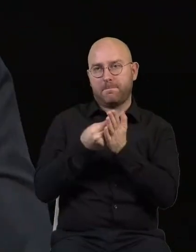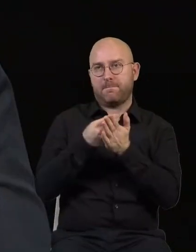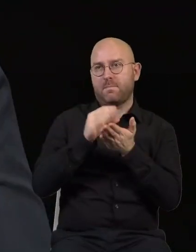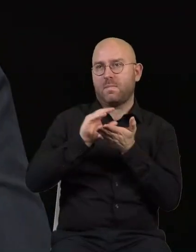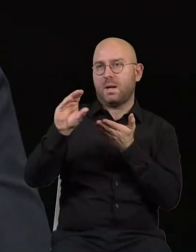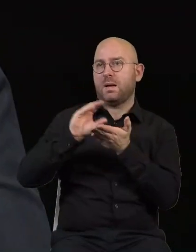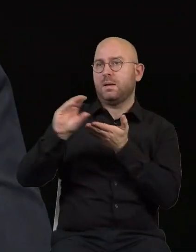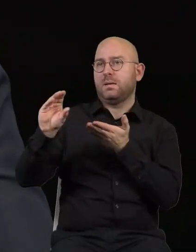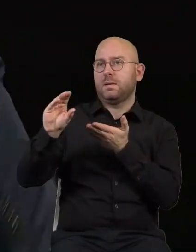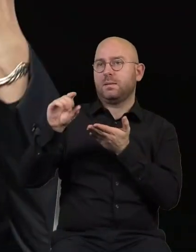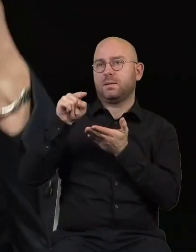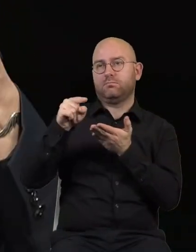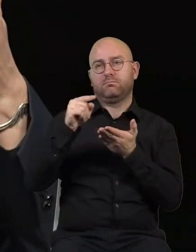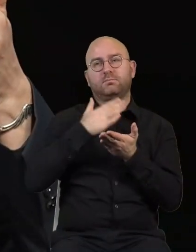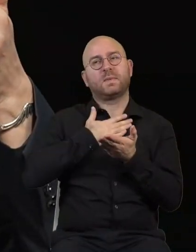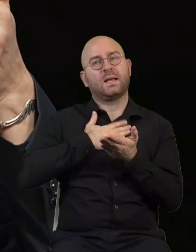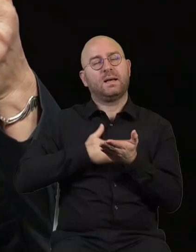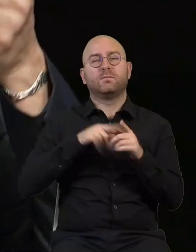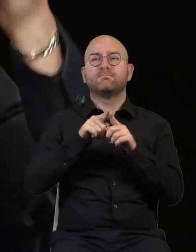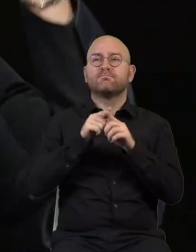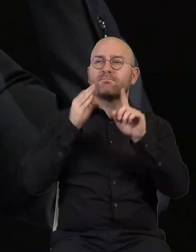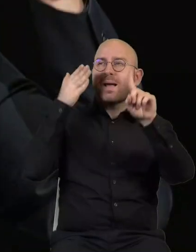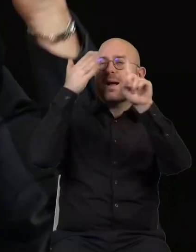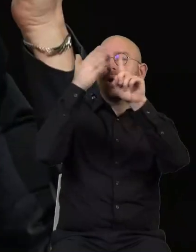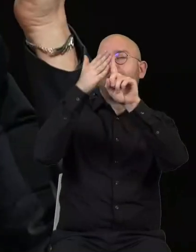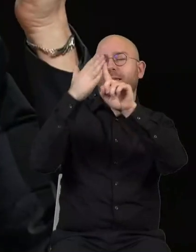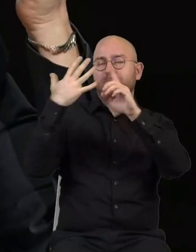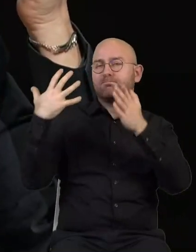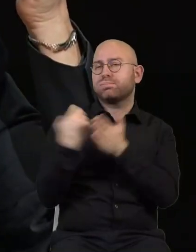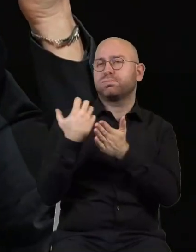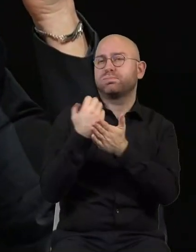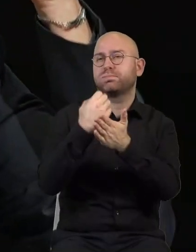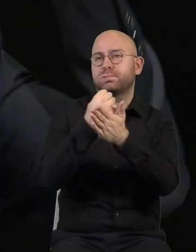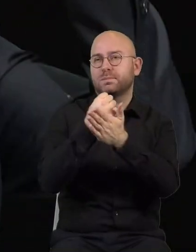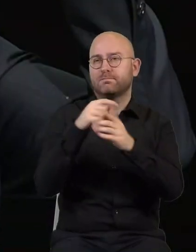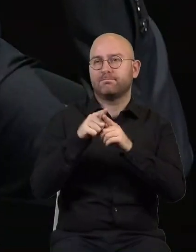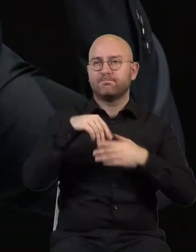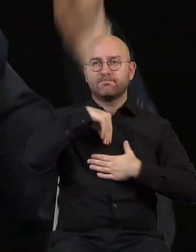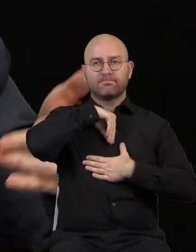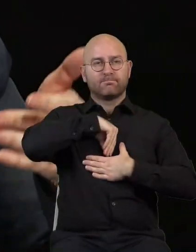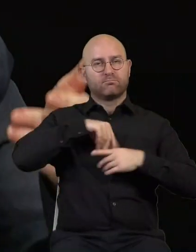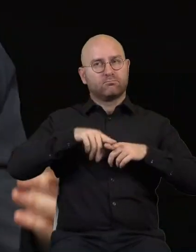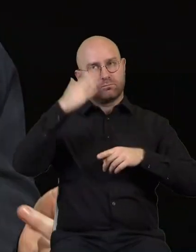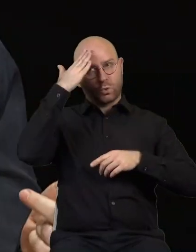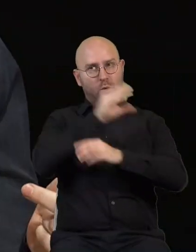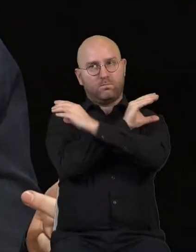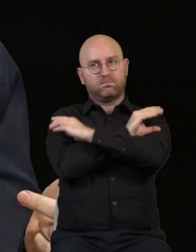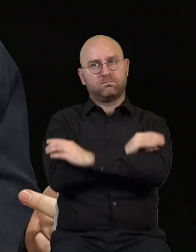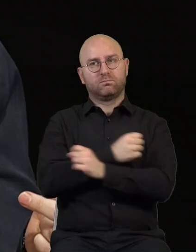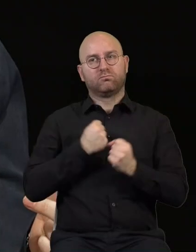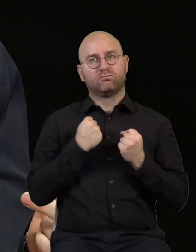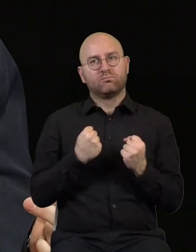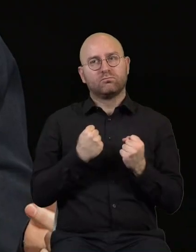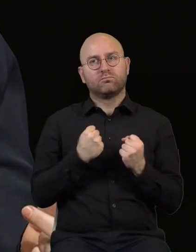to follow the lines of our policymakers, so the top-down level,